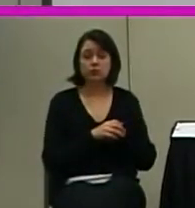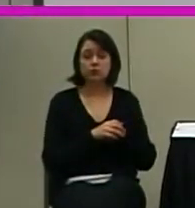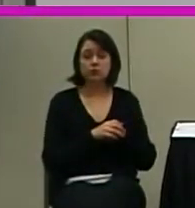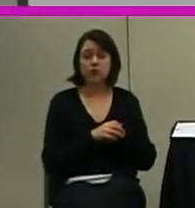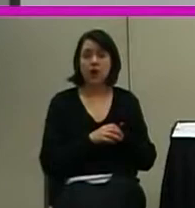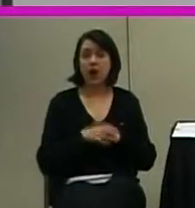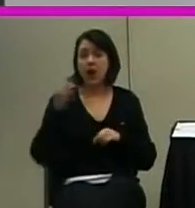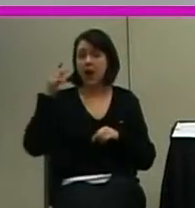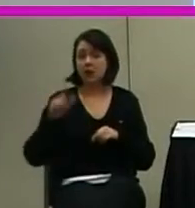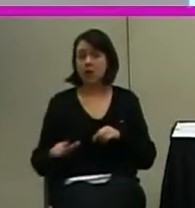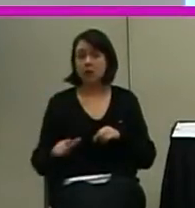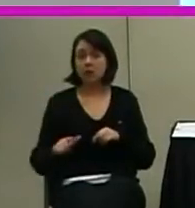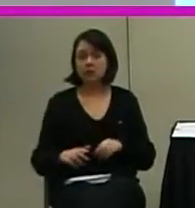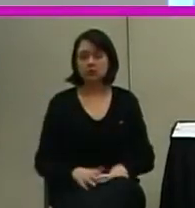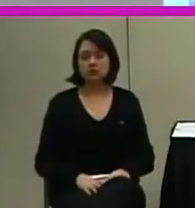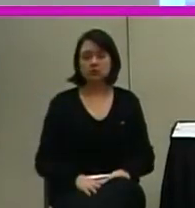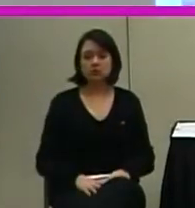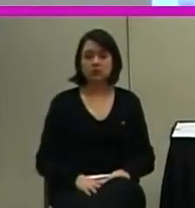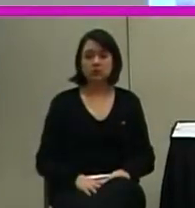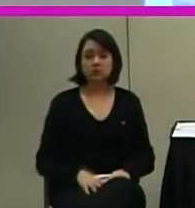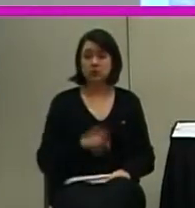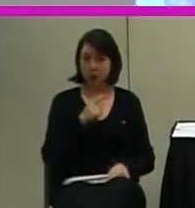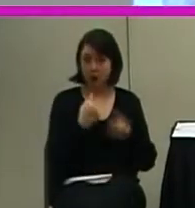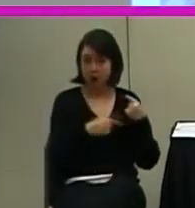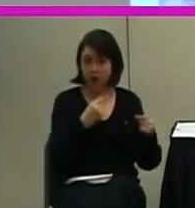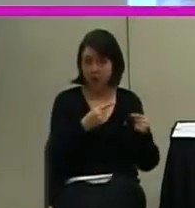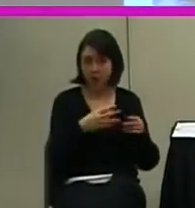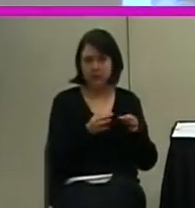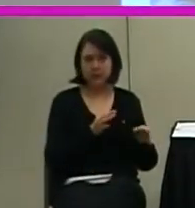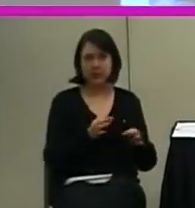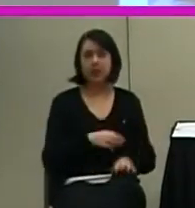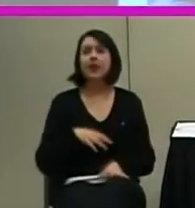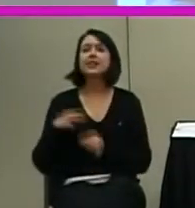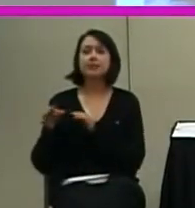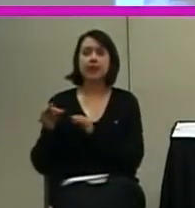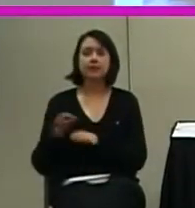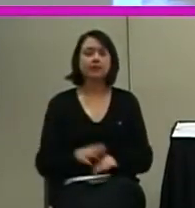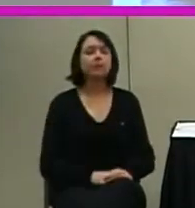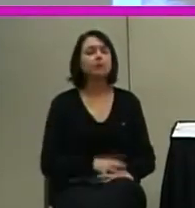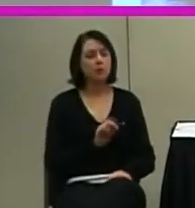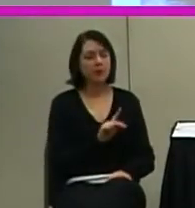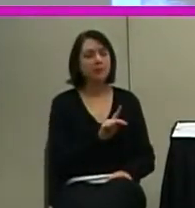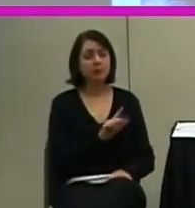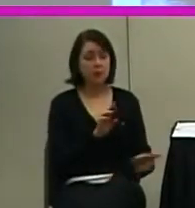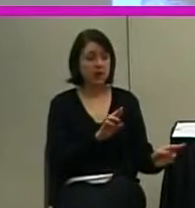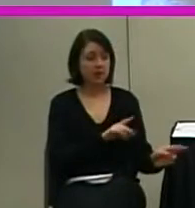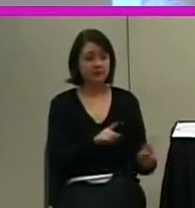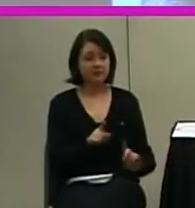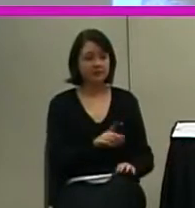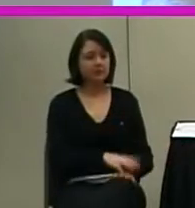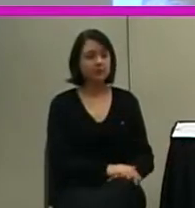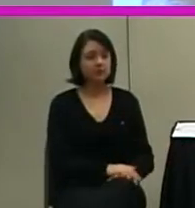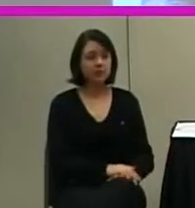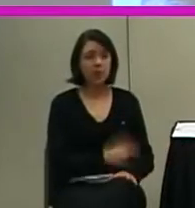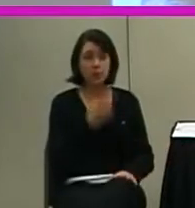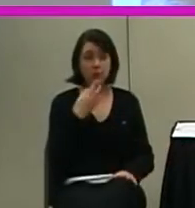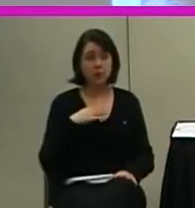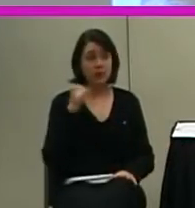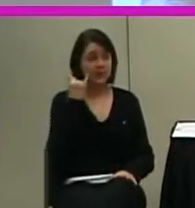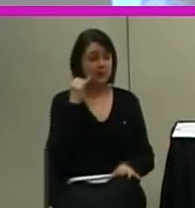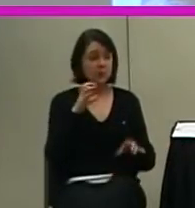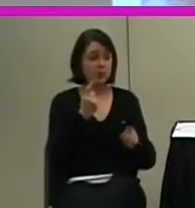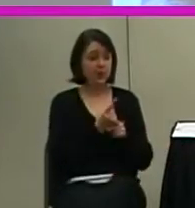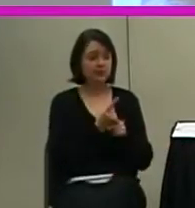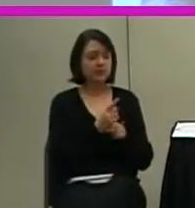High or low? Are you going to argue or explain? Explain. Okay, you guys ready? 3 points if they can do it